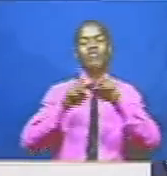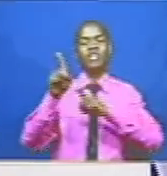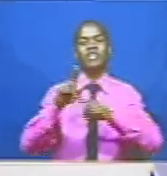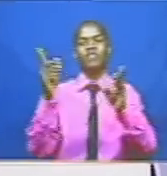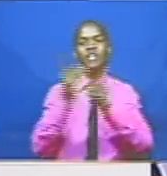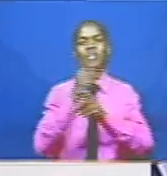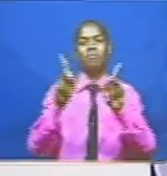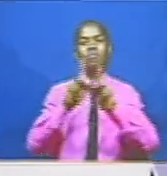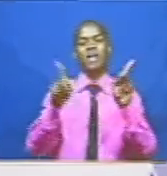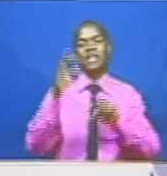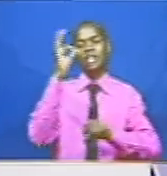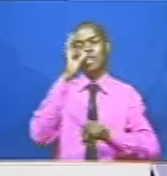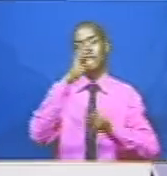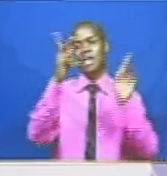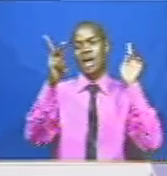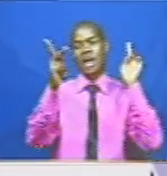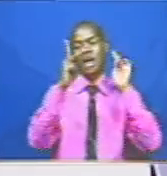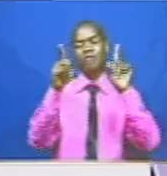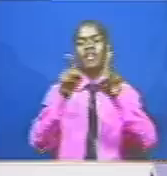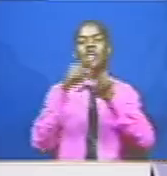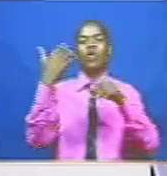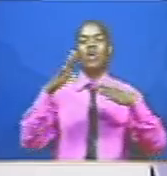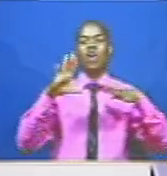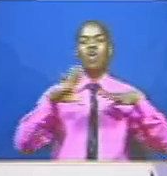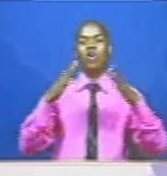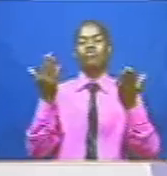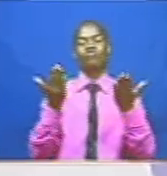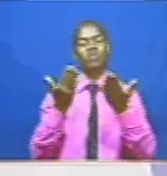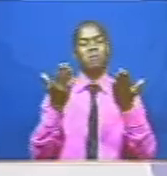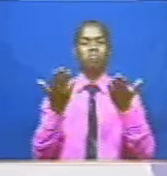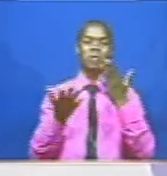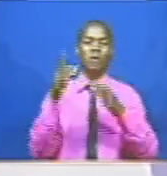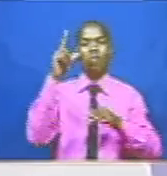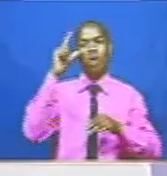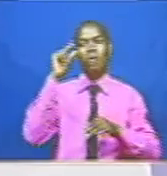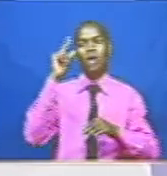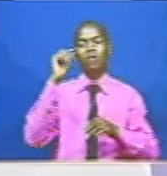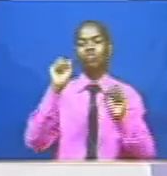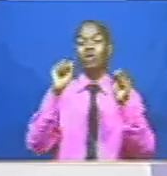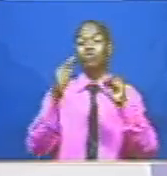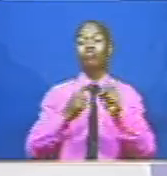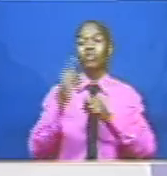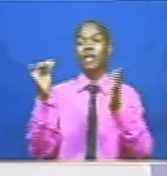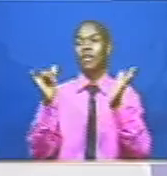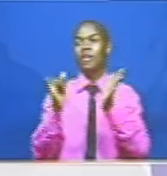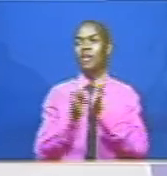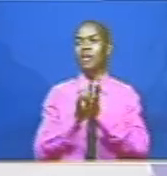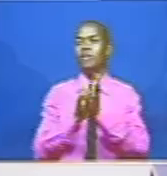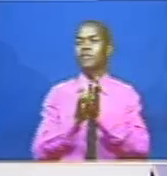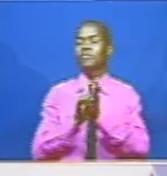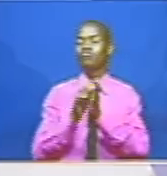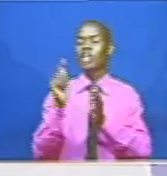Nyeri, and they do holidays to Mombasa, Dubai, Thailand, Mauritius. So we can really say that Kenyans are